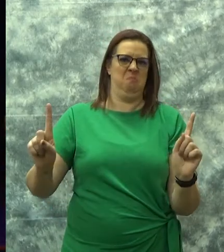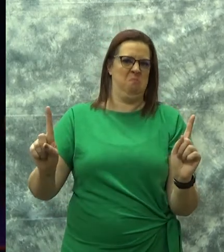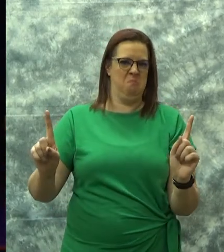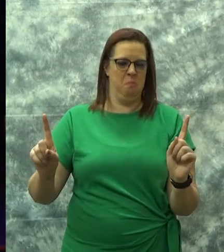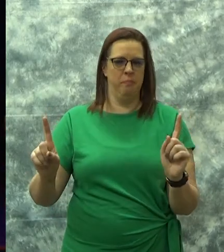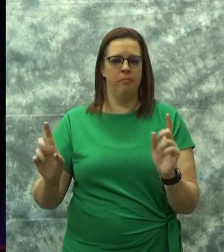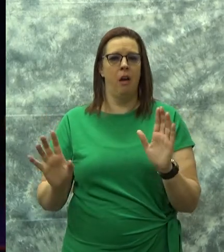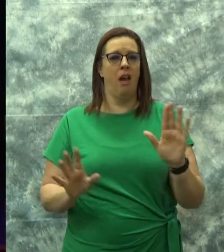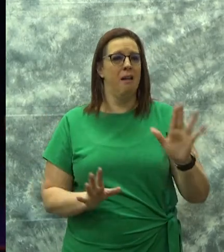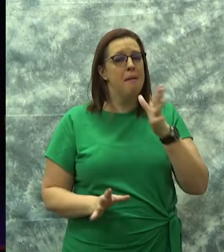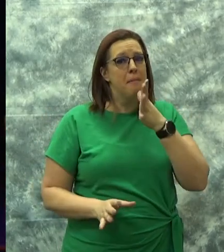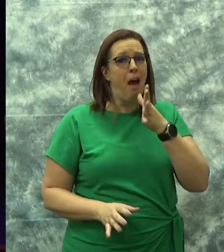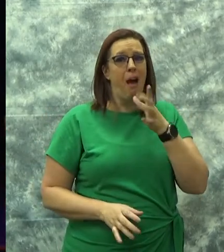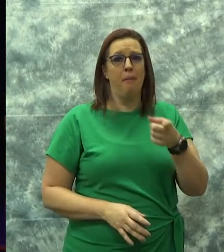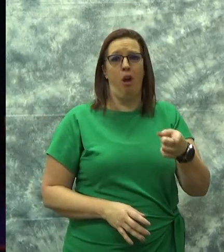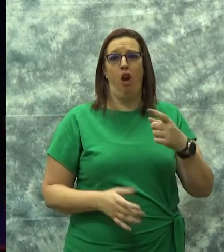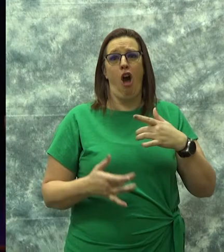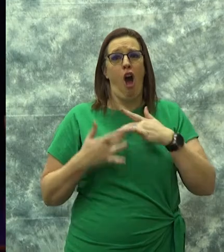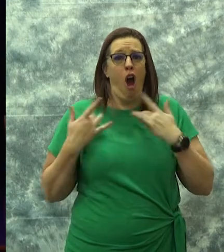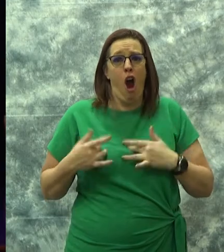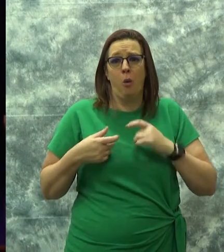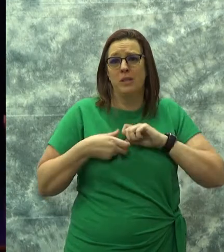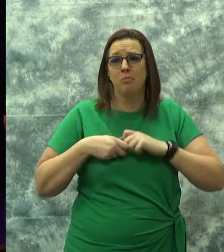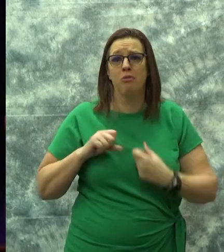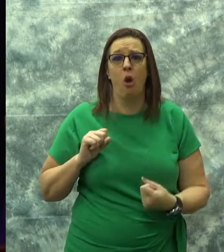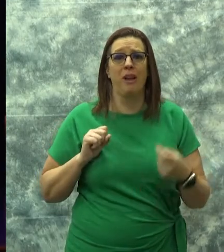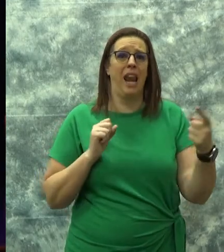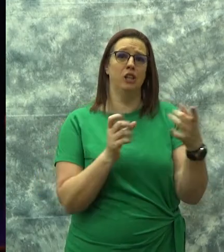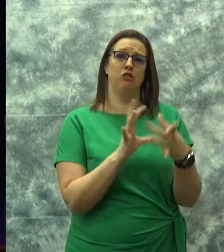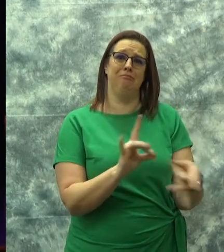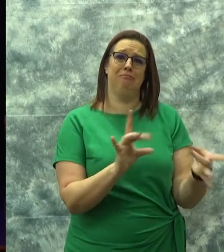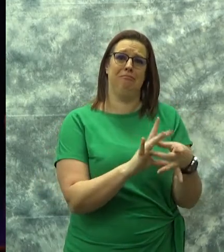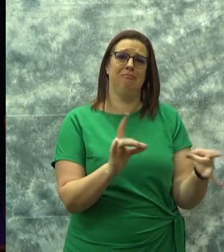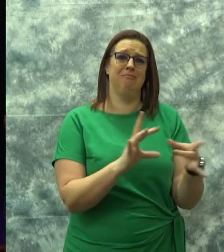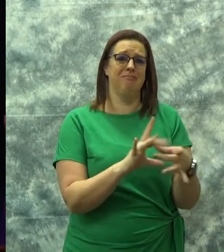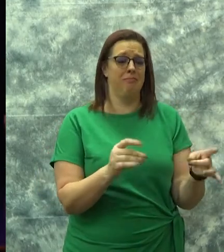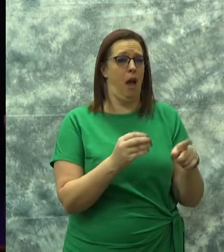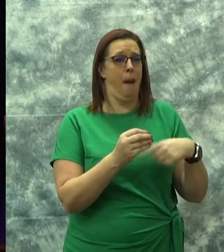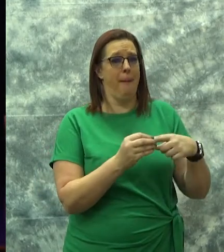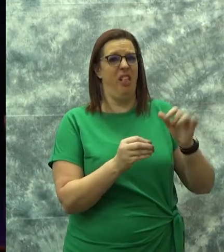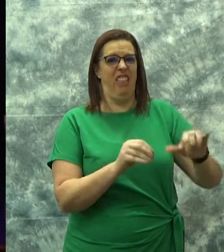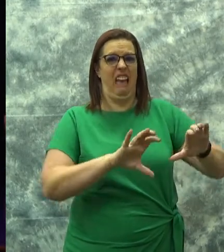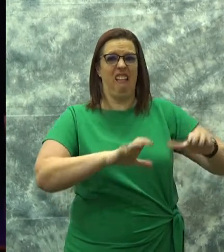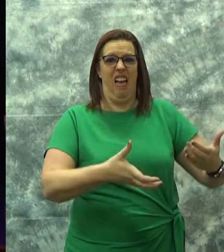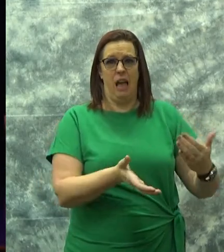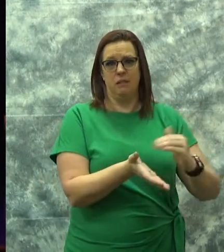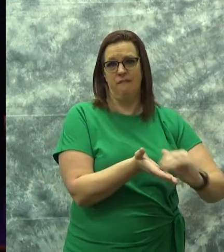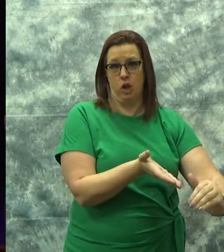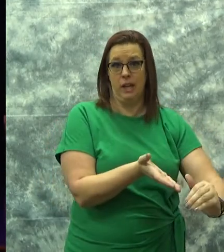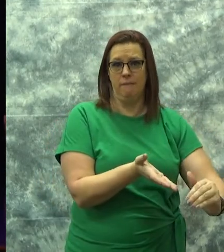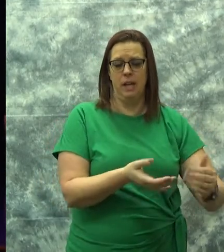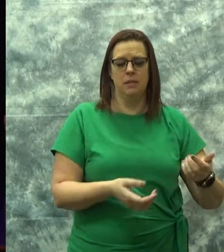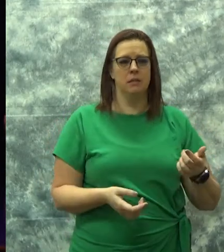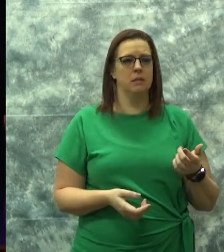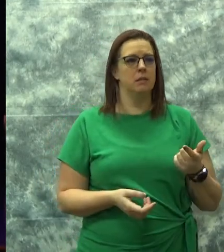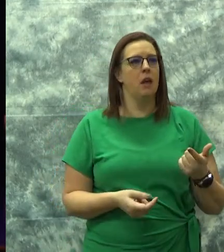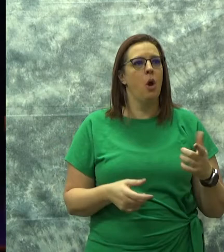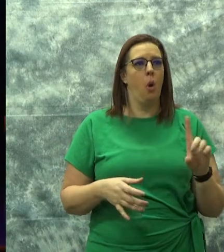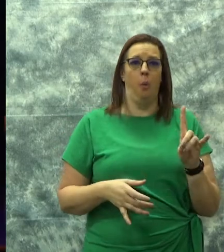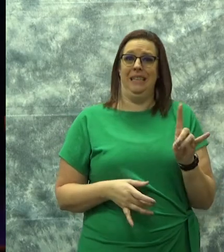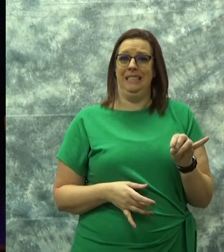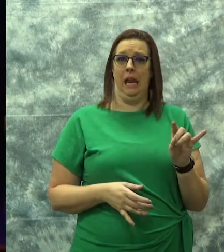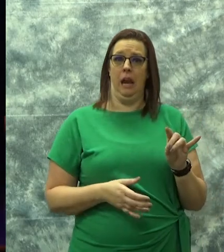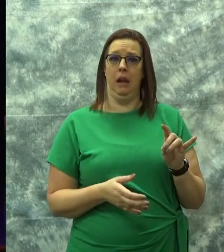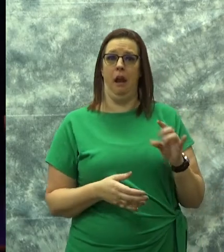estrangement, and the mother, her heart was just broken about it. And she talked about it in the class on forgiveness, and we talked about forgiveness, and we did